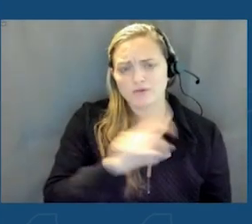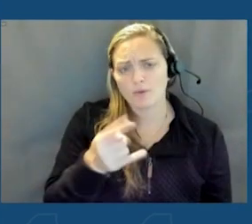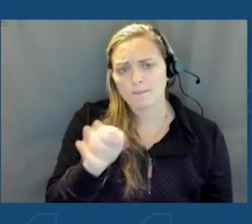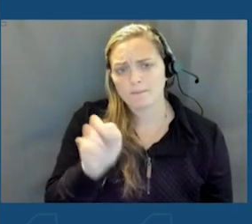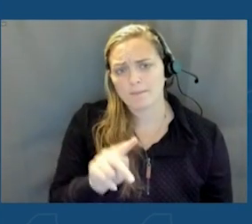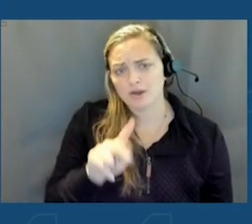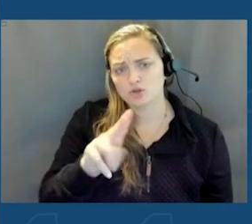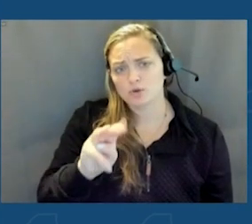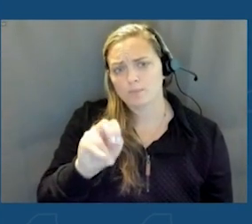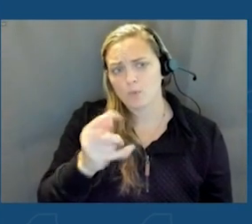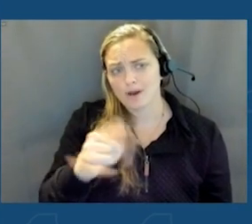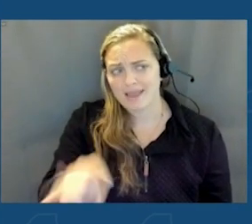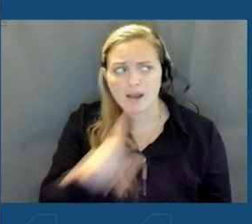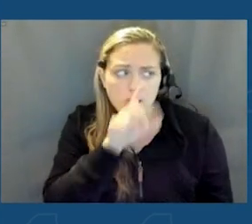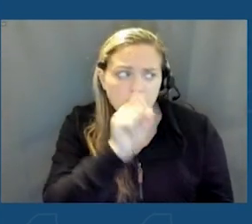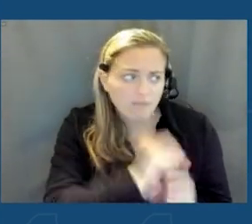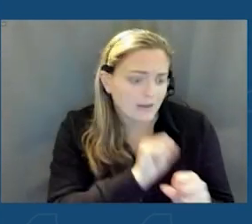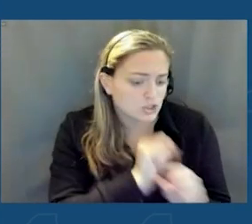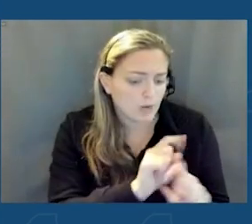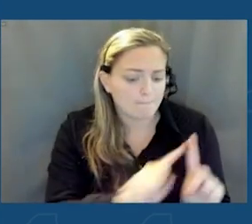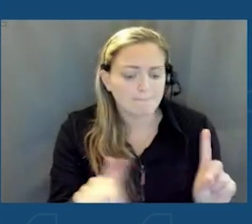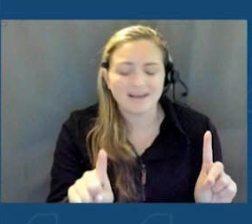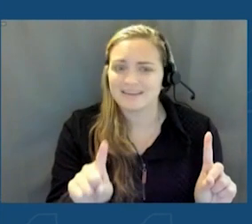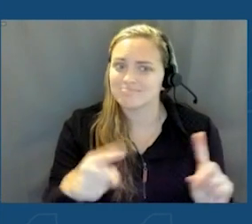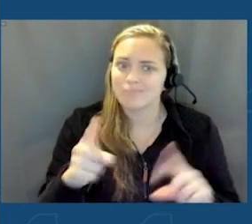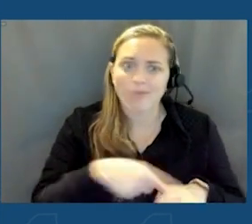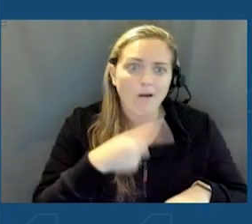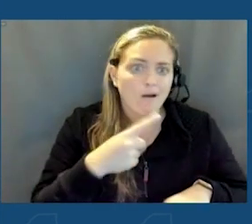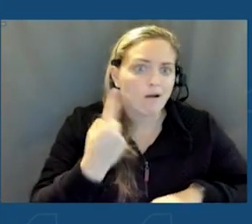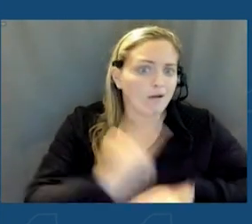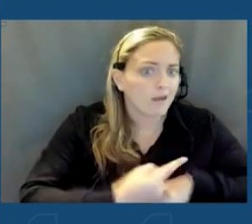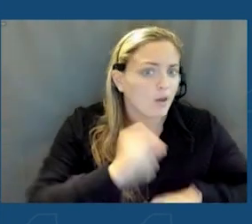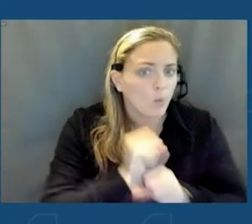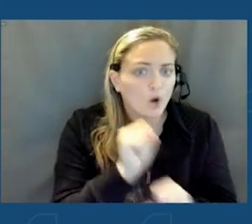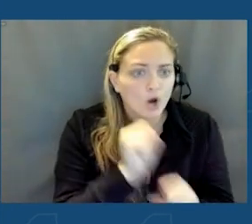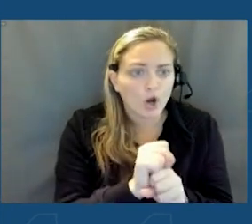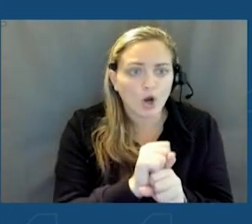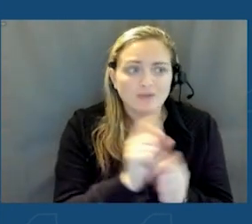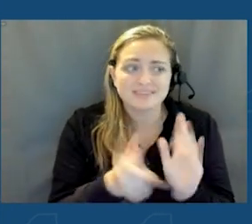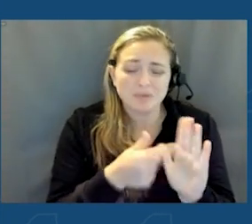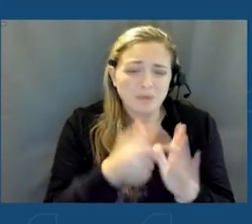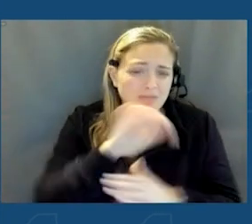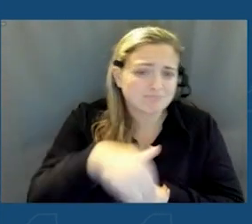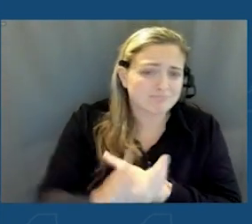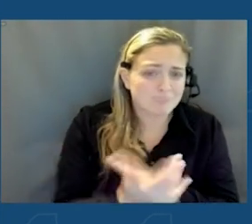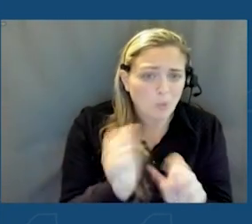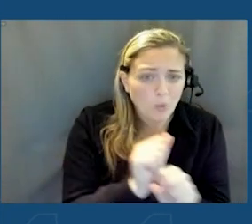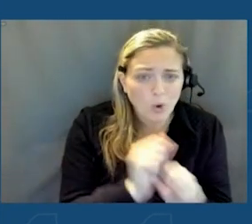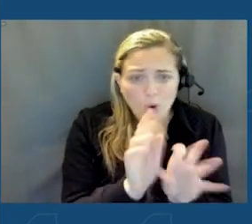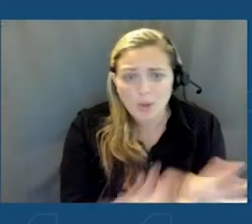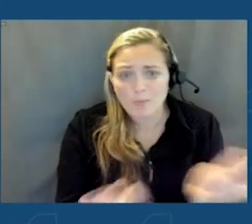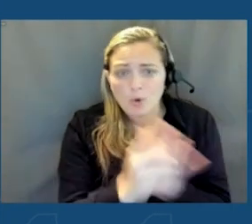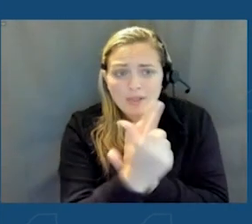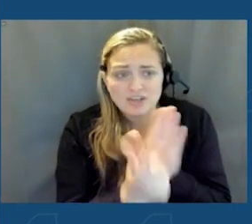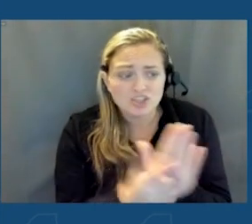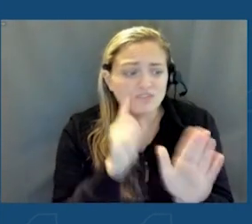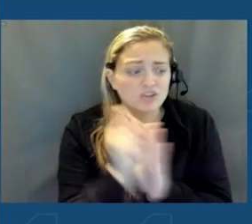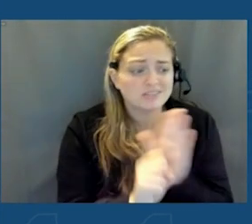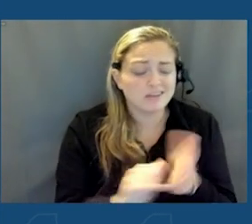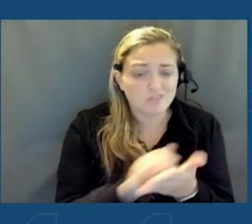Hill. I loved my work, but the days were long. There were a lot of all-nighters as we're working on important legislation for the state of New